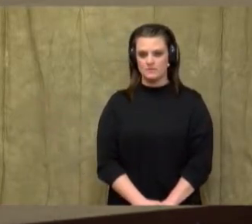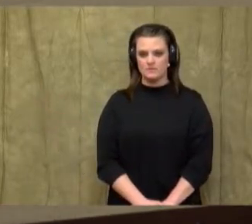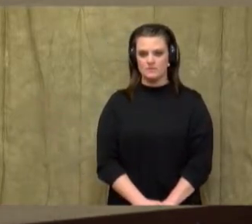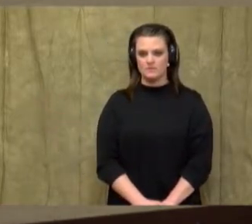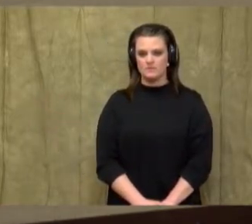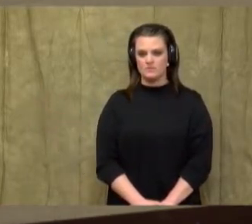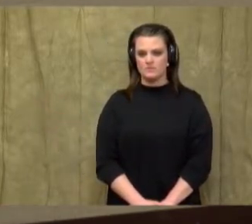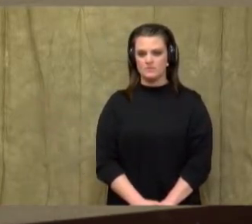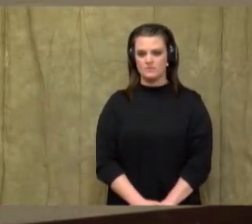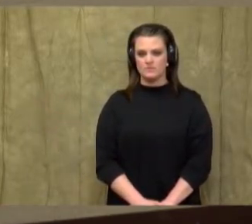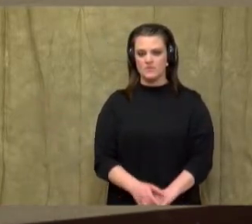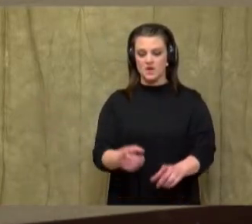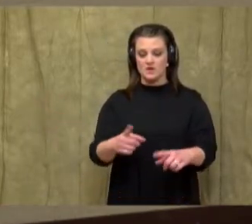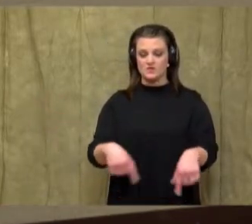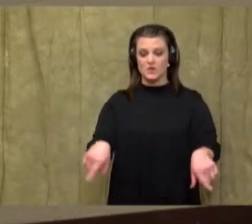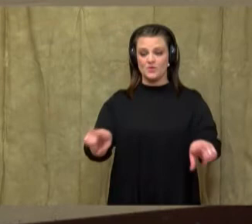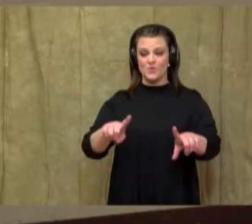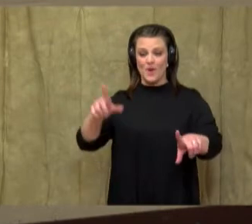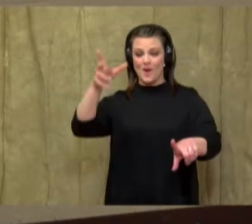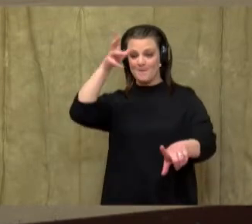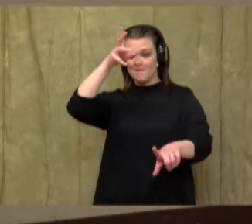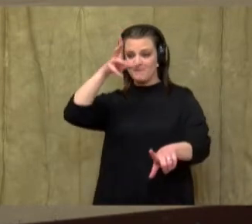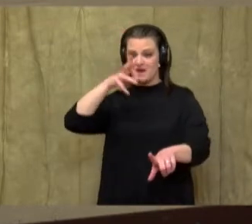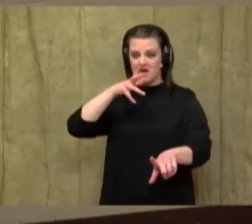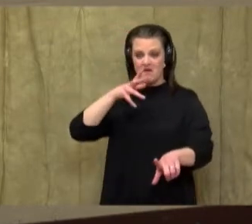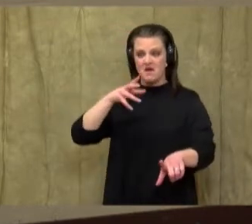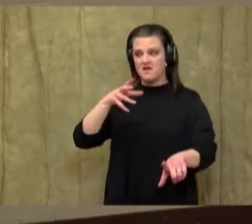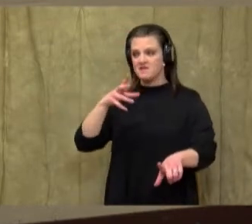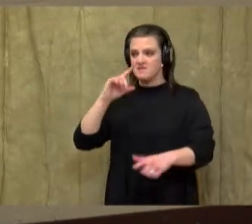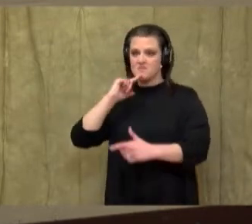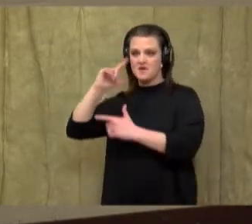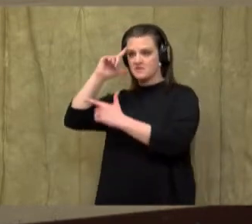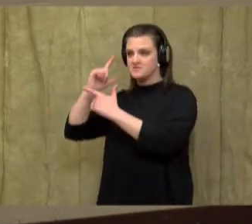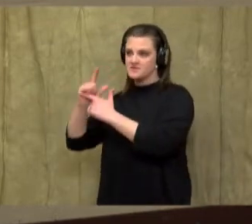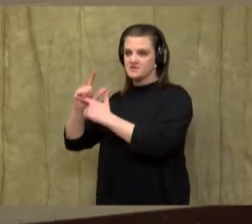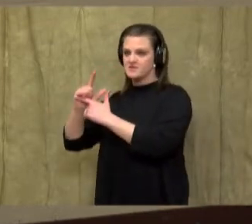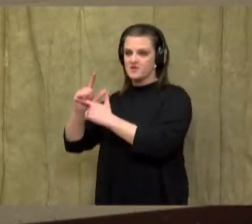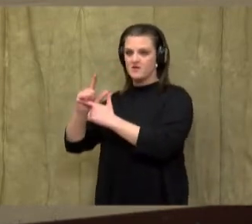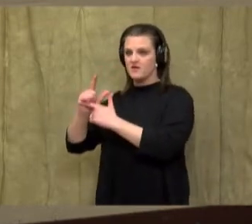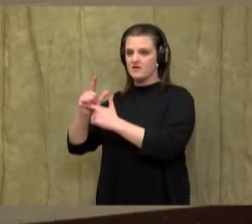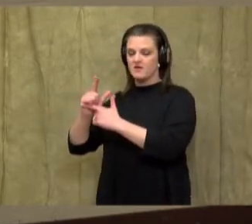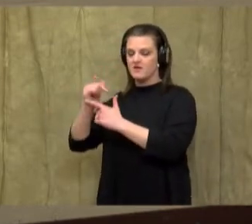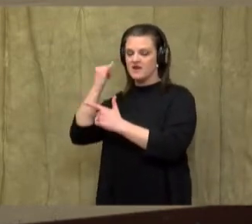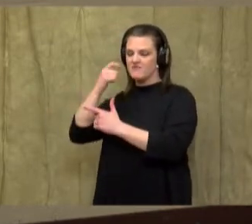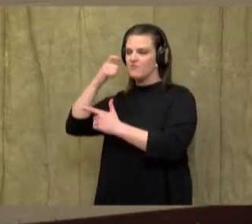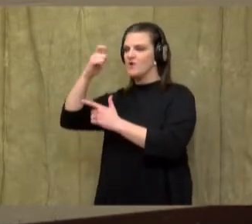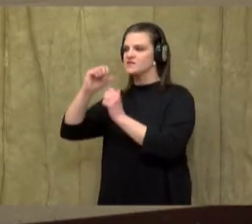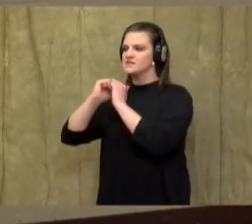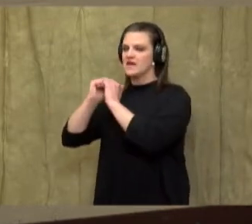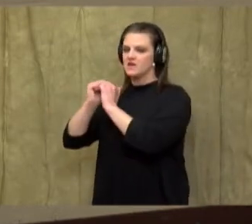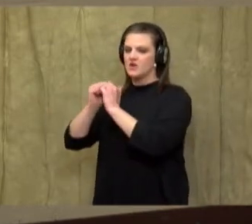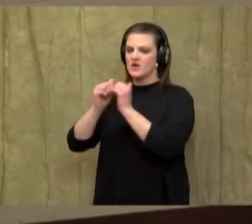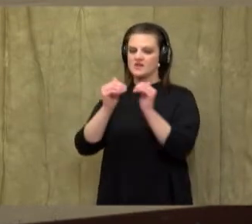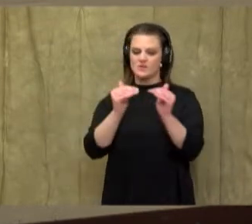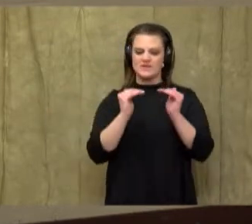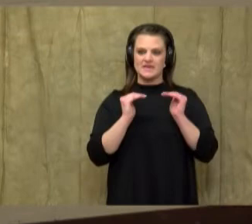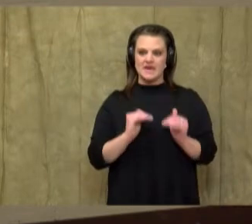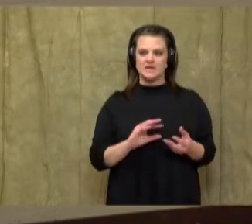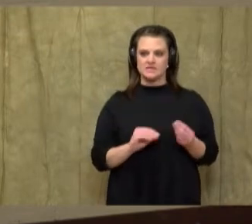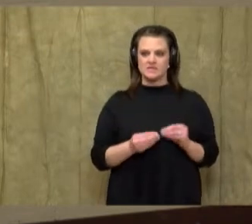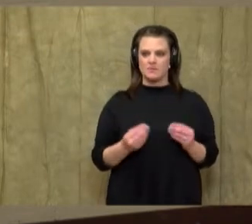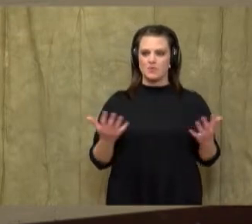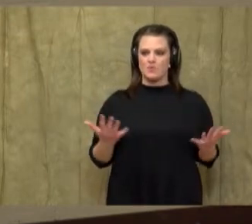Tell me, or a parent actually, or a guardian, or a brother or a sister if you're watching together, what this next one would